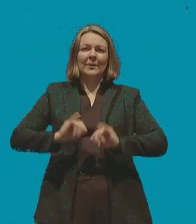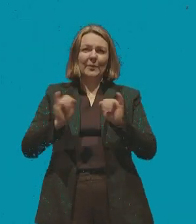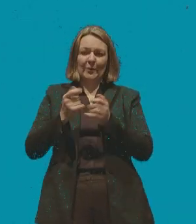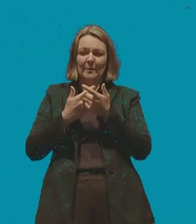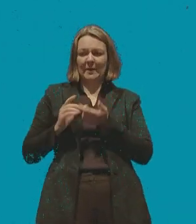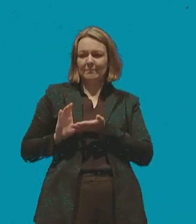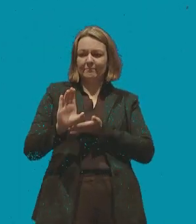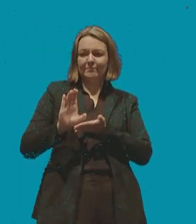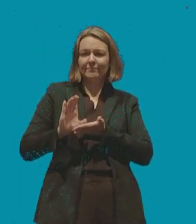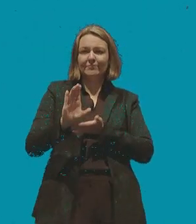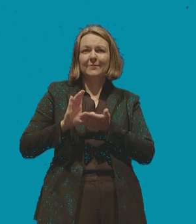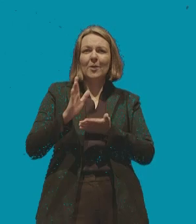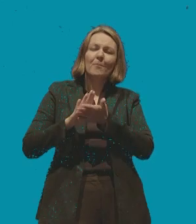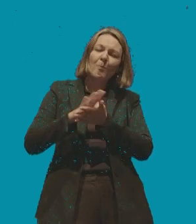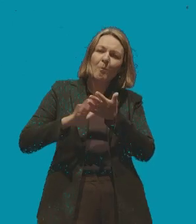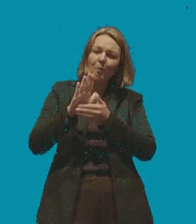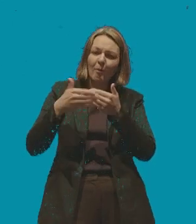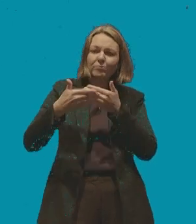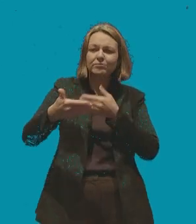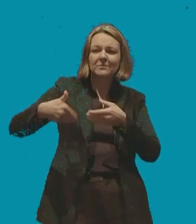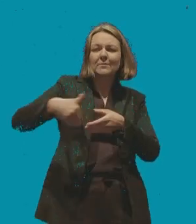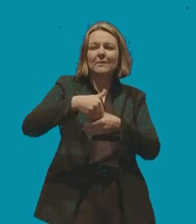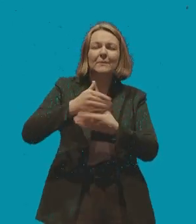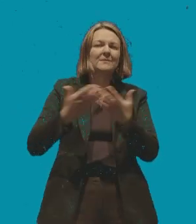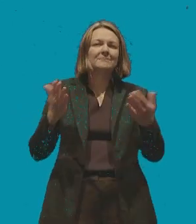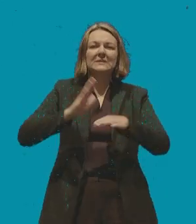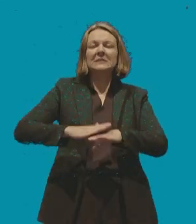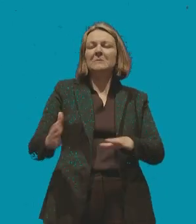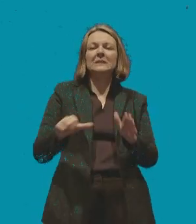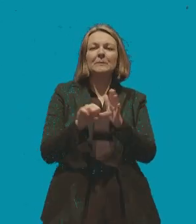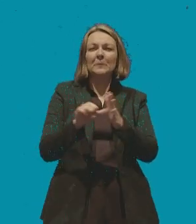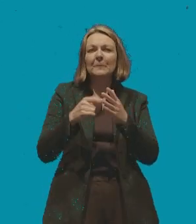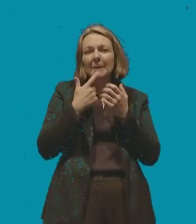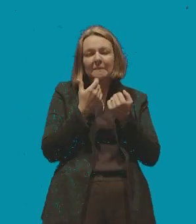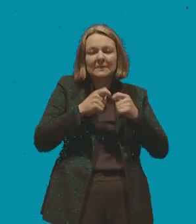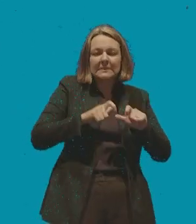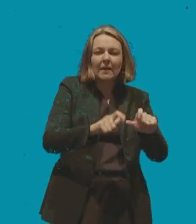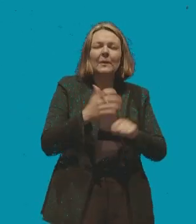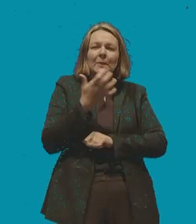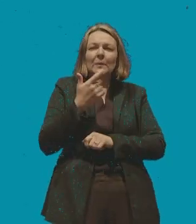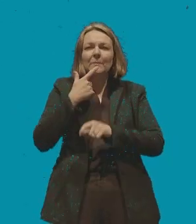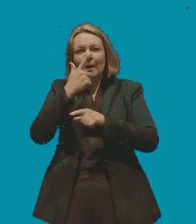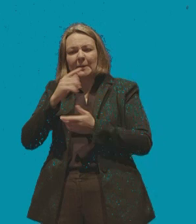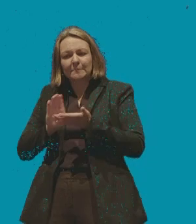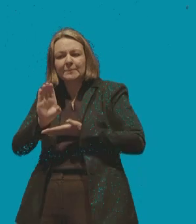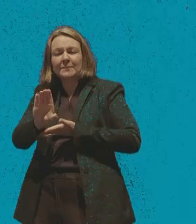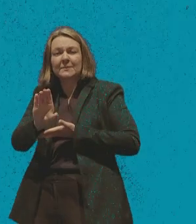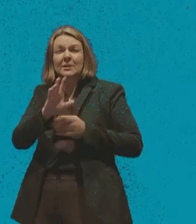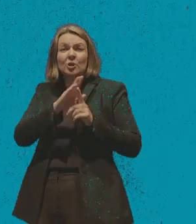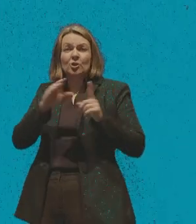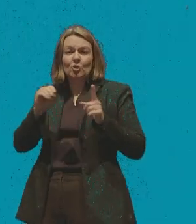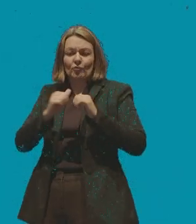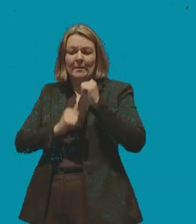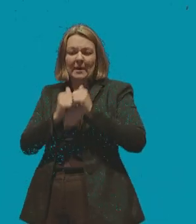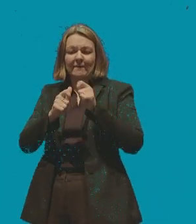pockets, regardless of all the issues that came with it. It should not be forgotten as well, comrades, that the Tory electoral